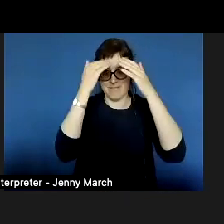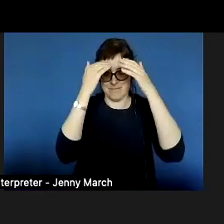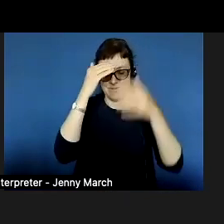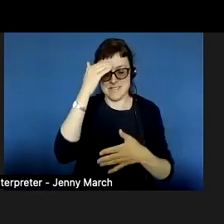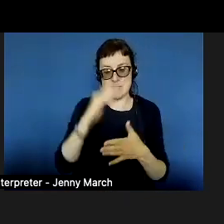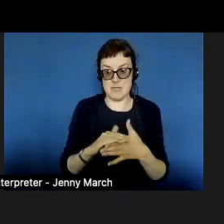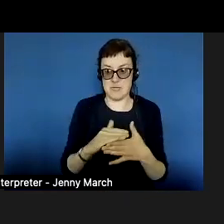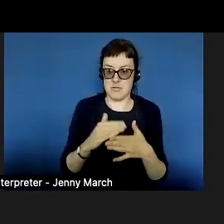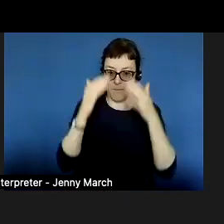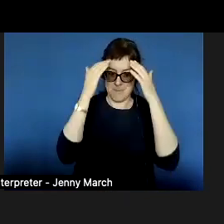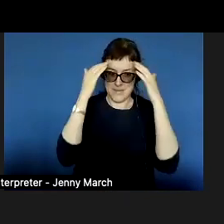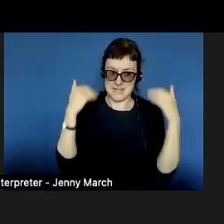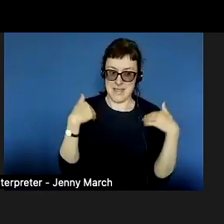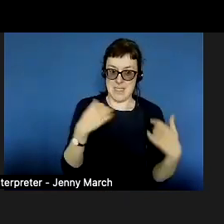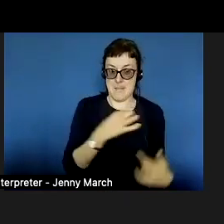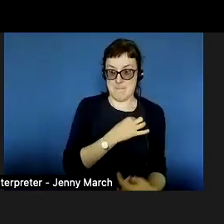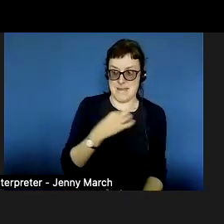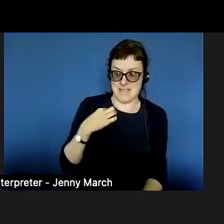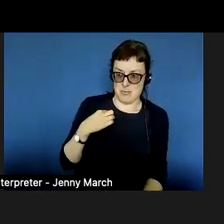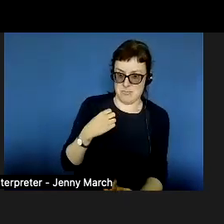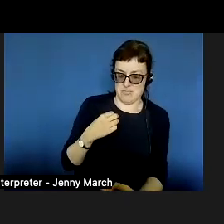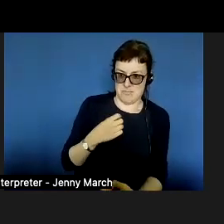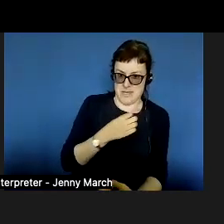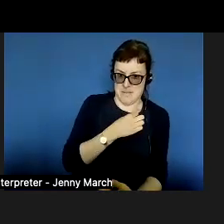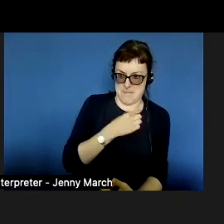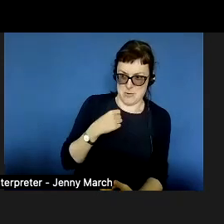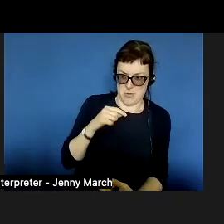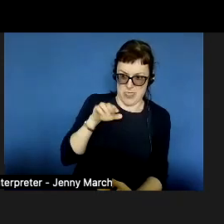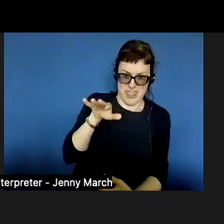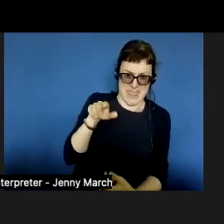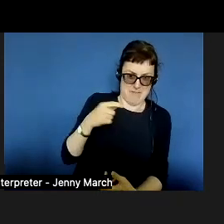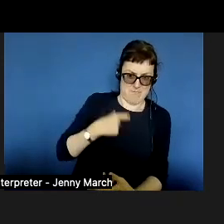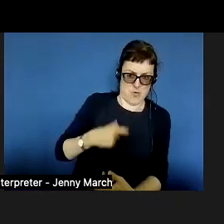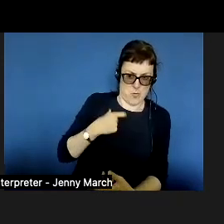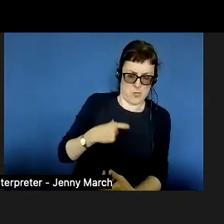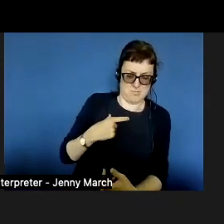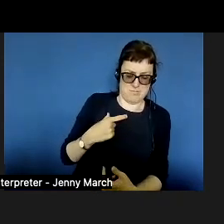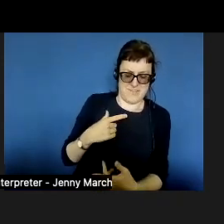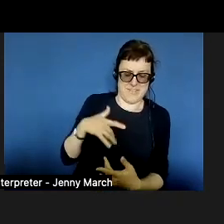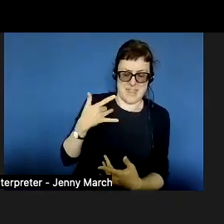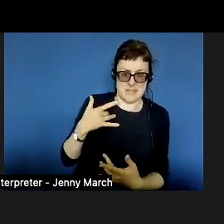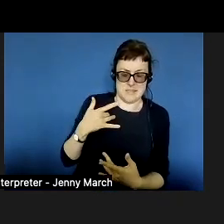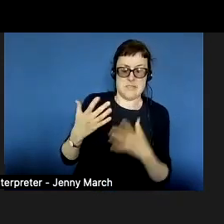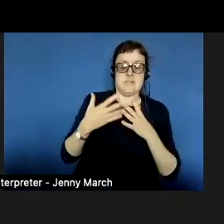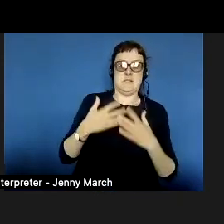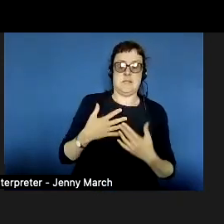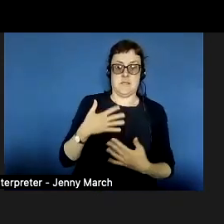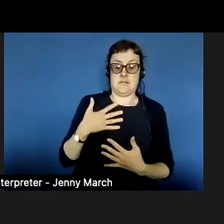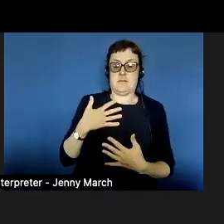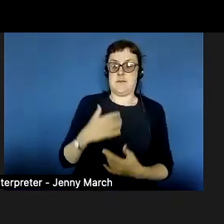medical professionals being there and how what their role is. So that was a really interesting week that kind of provoked a lot of